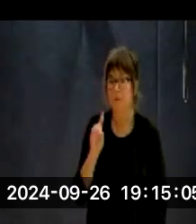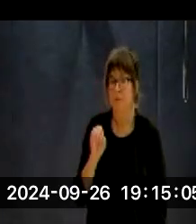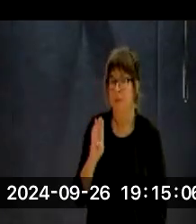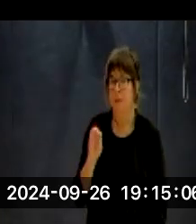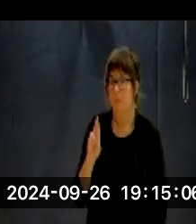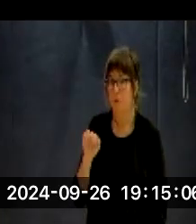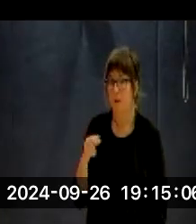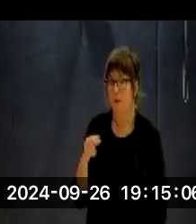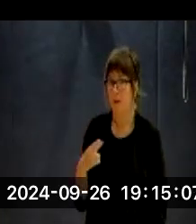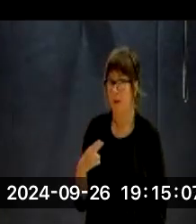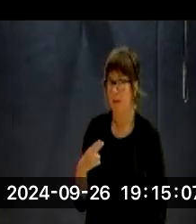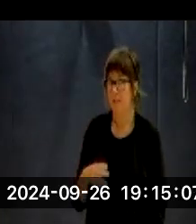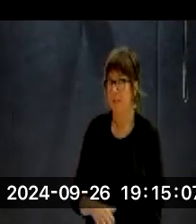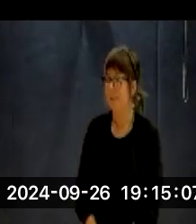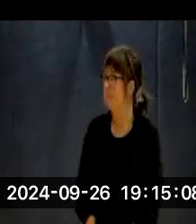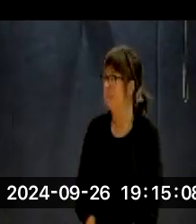Deborah.